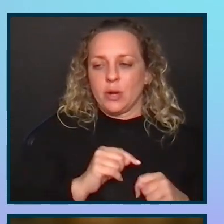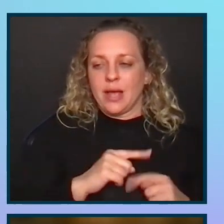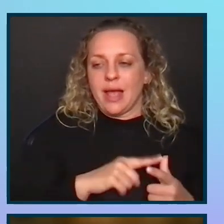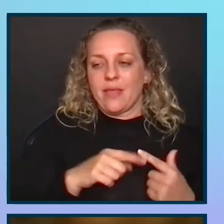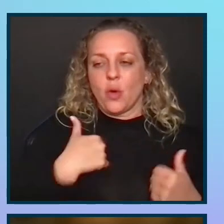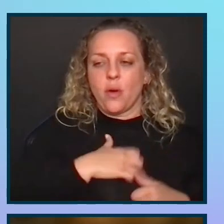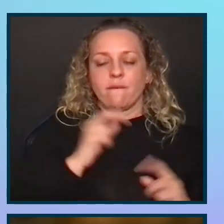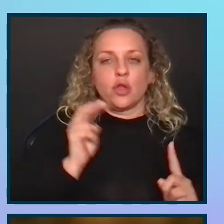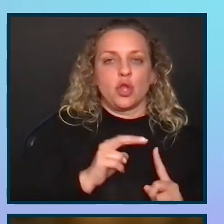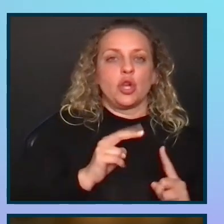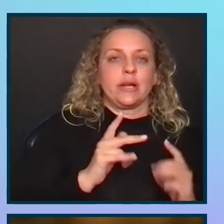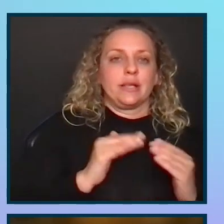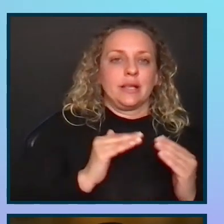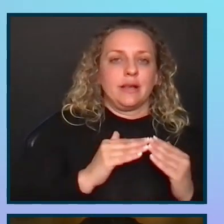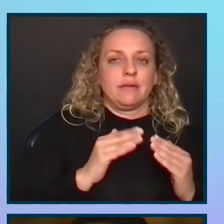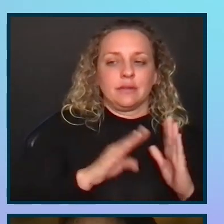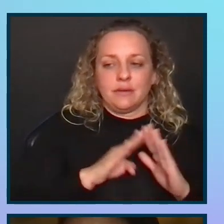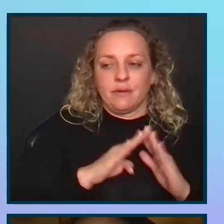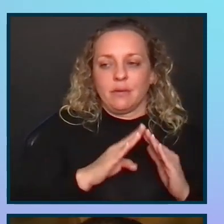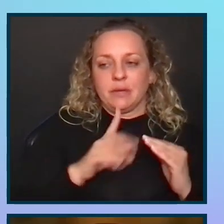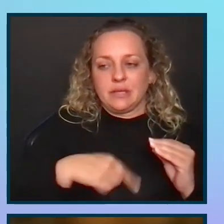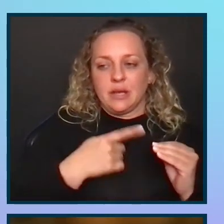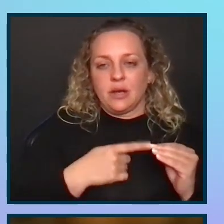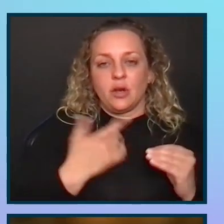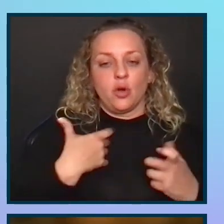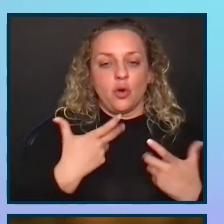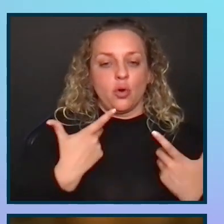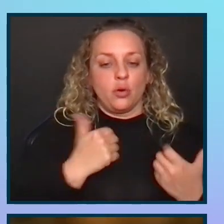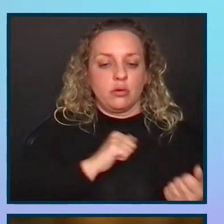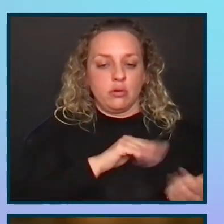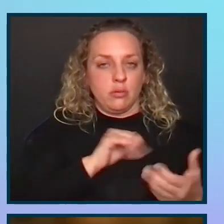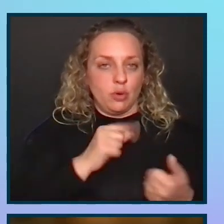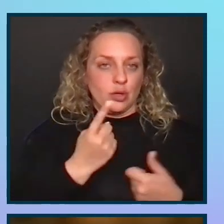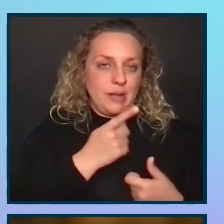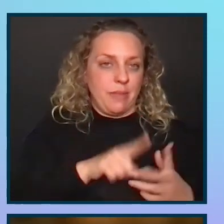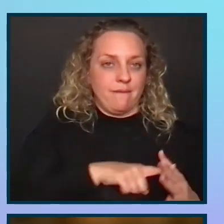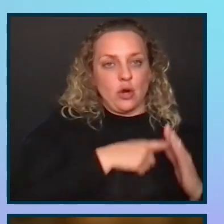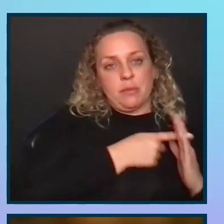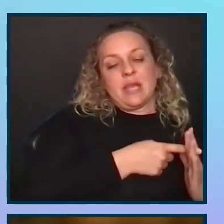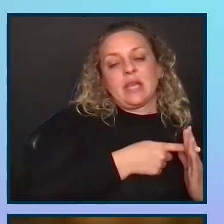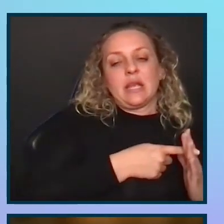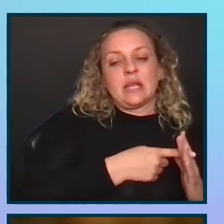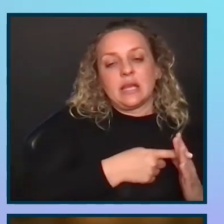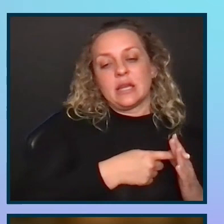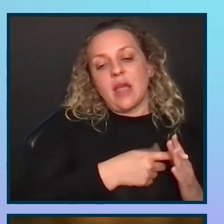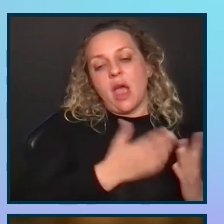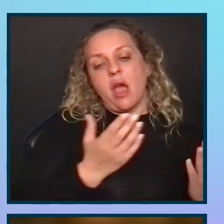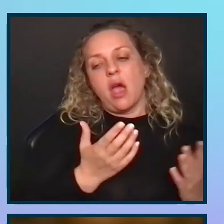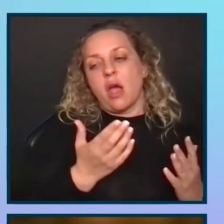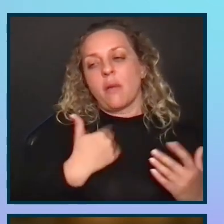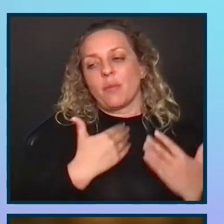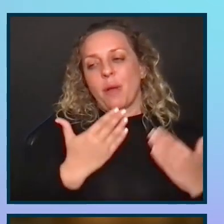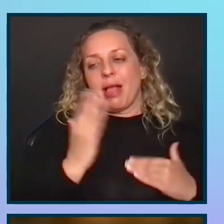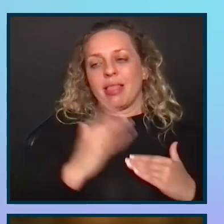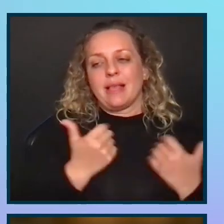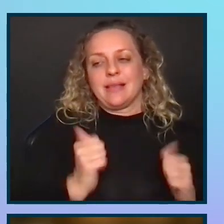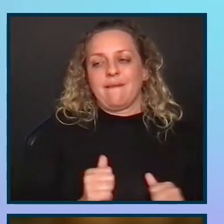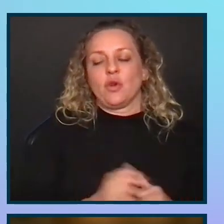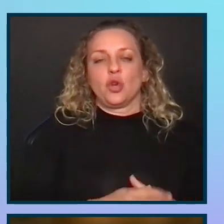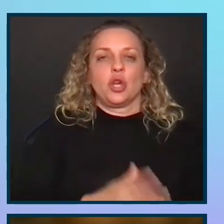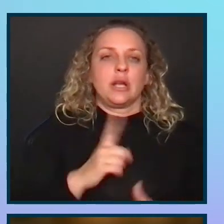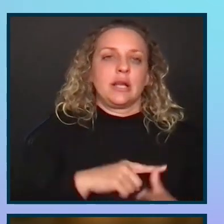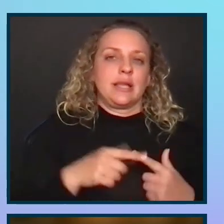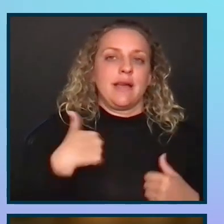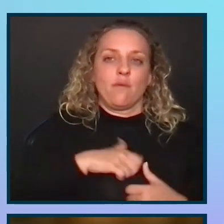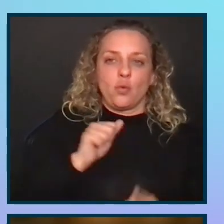then we have to look at the stage in the development cycle. So if we're tackling something in the very beginning, it's probably a lot less effort than